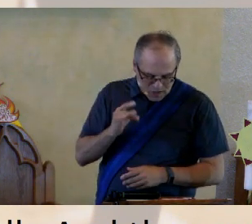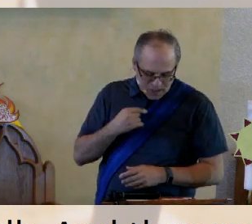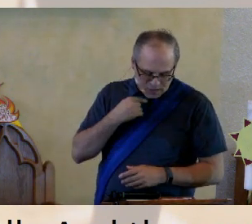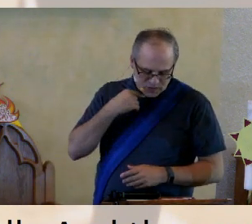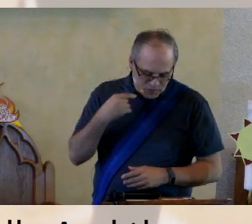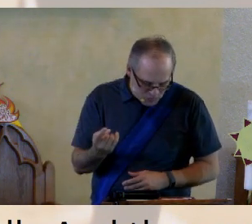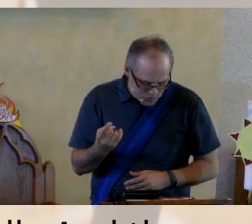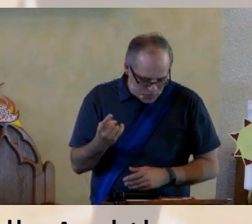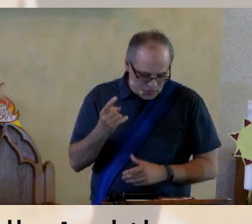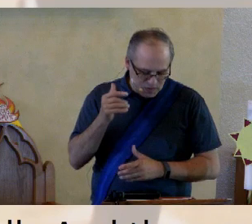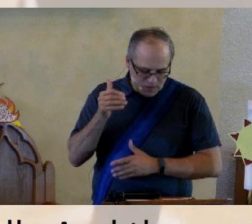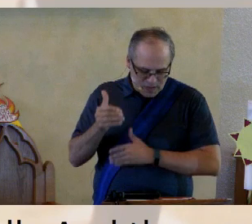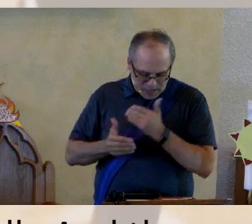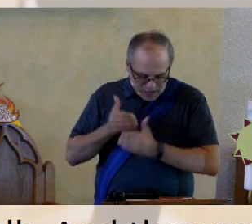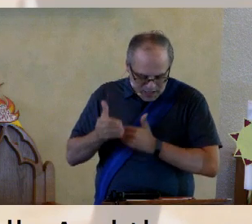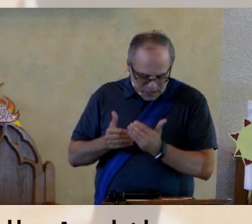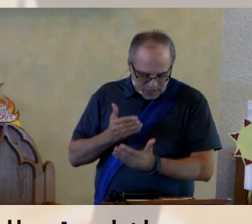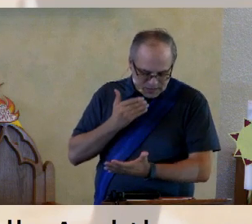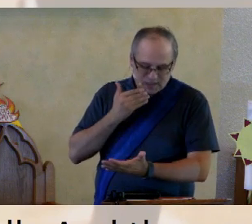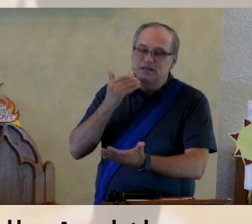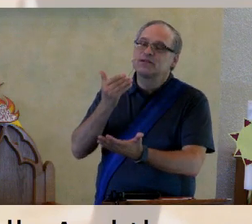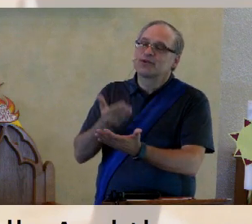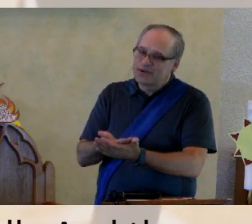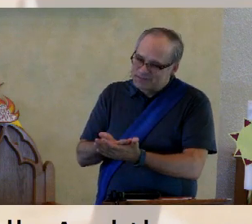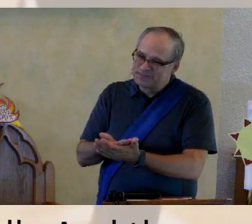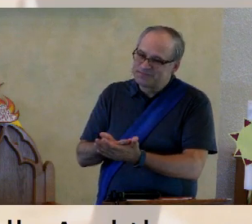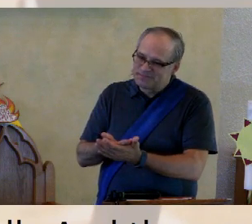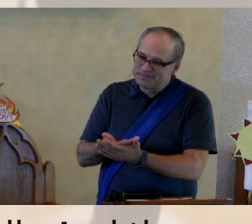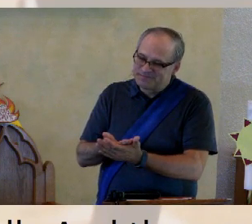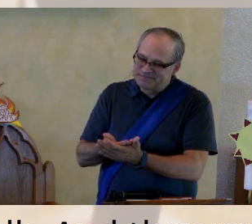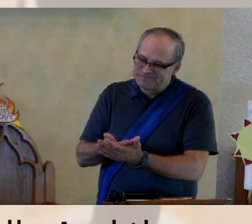God has told you that kindness is good.